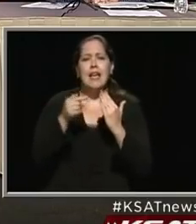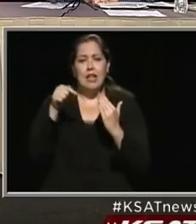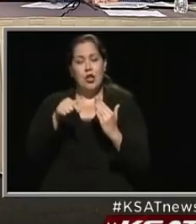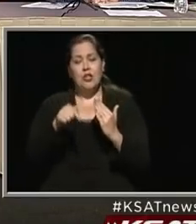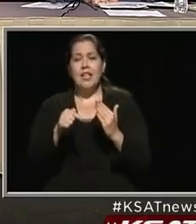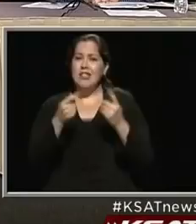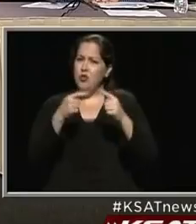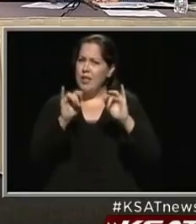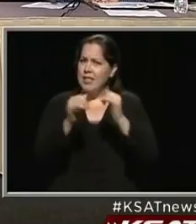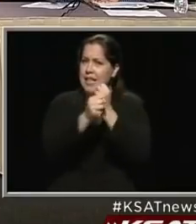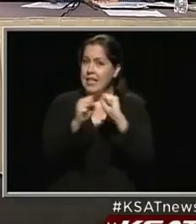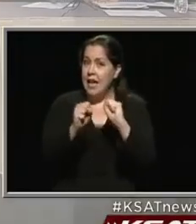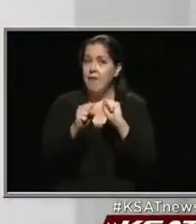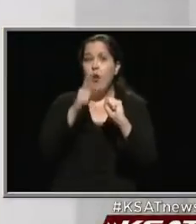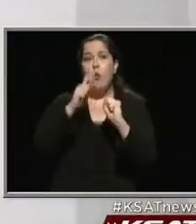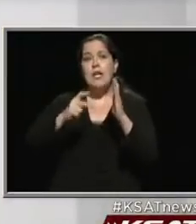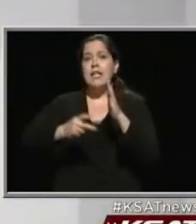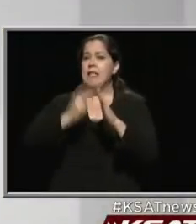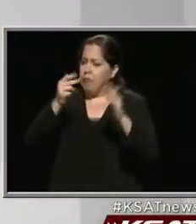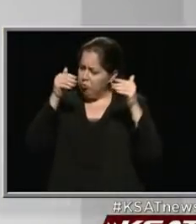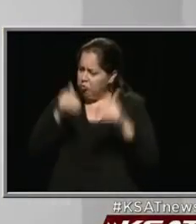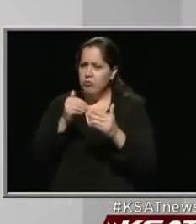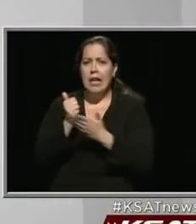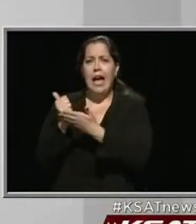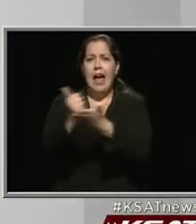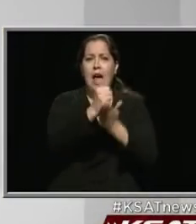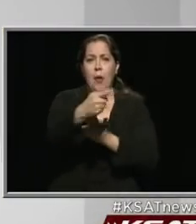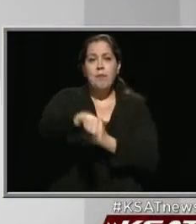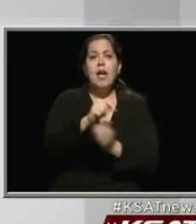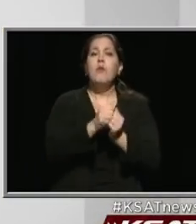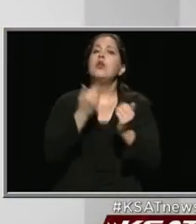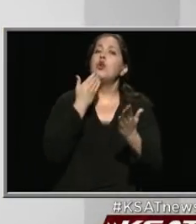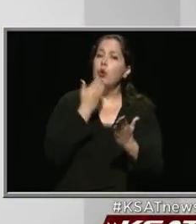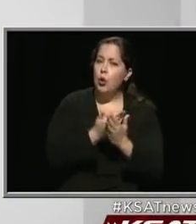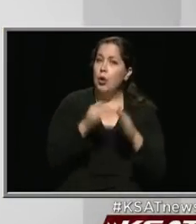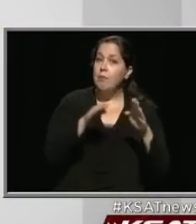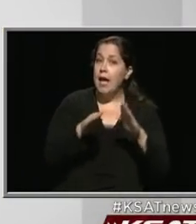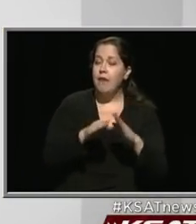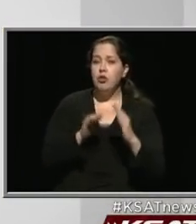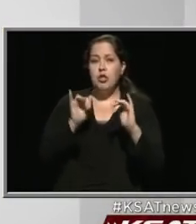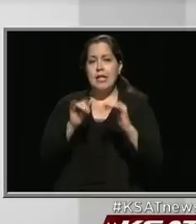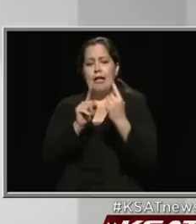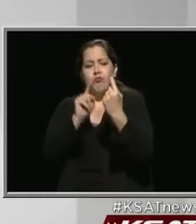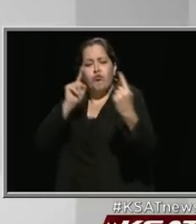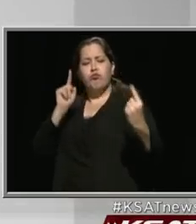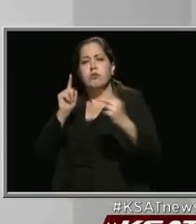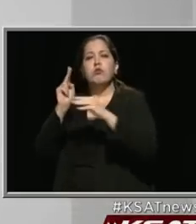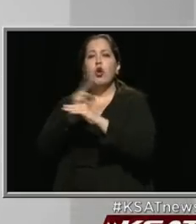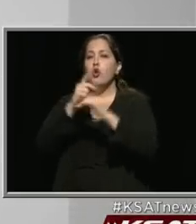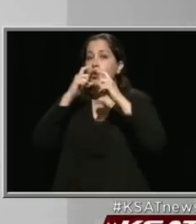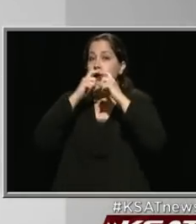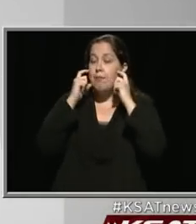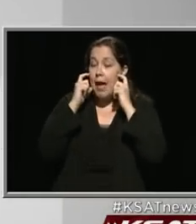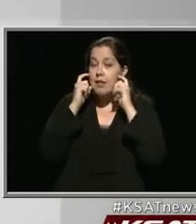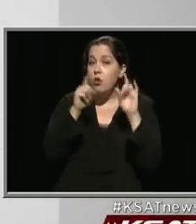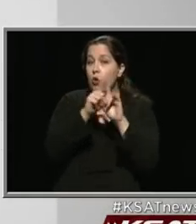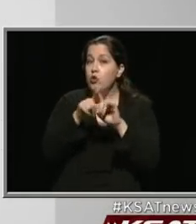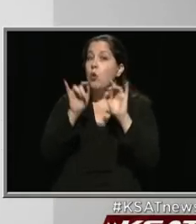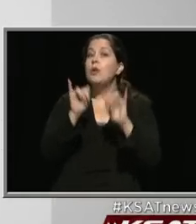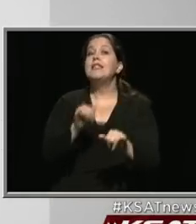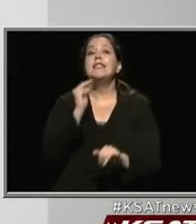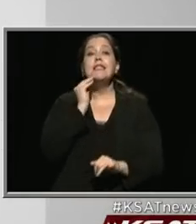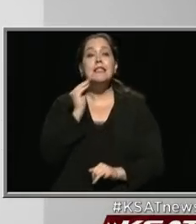to keep us safe. We need to double down and now help them with the good behaviors, physical distancing, wearing masks, and best yet, stay